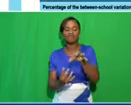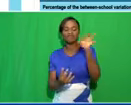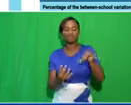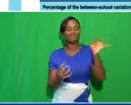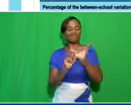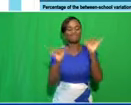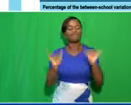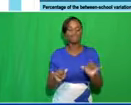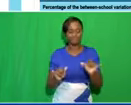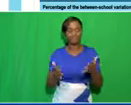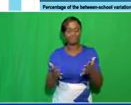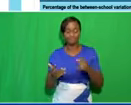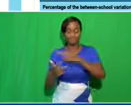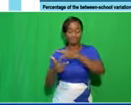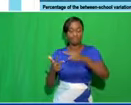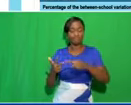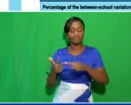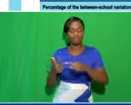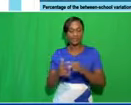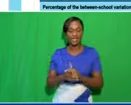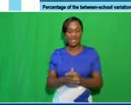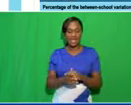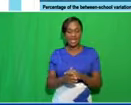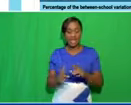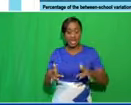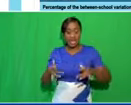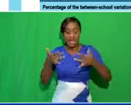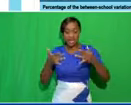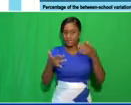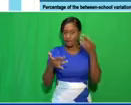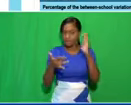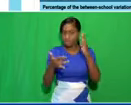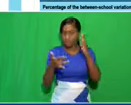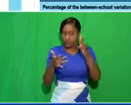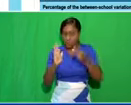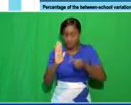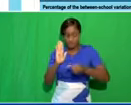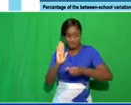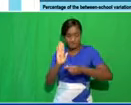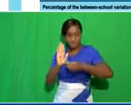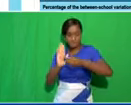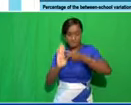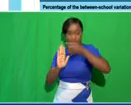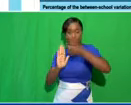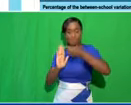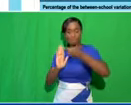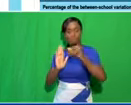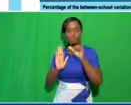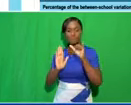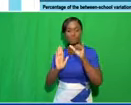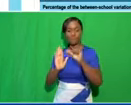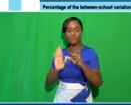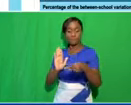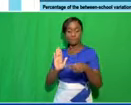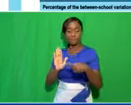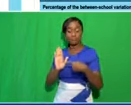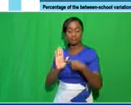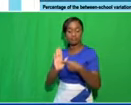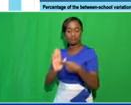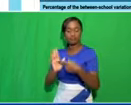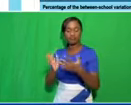at all. The light blue bar, I hope you see in the light blue, that represents